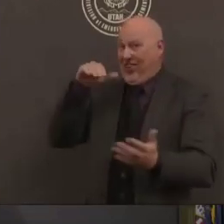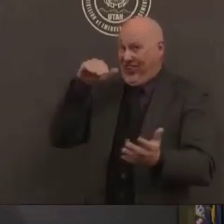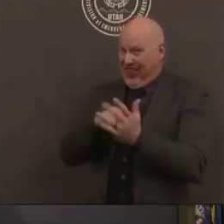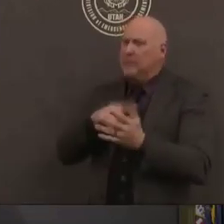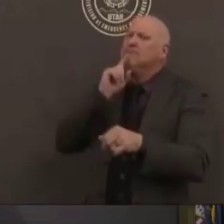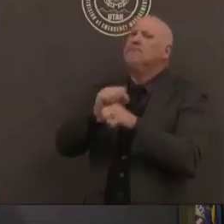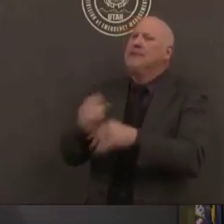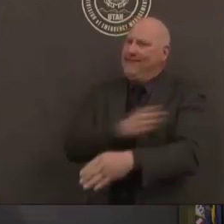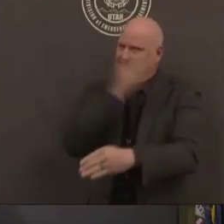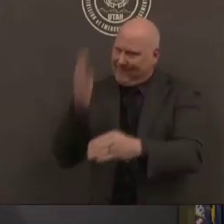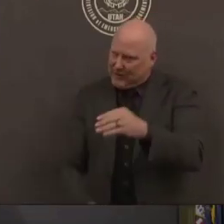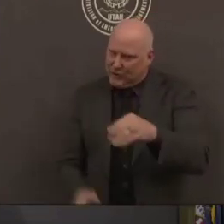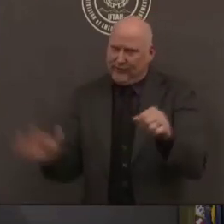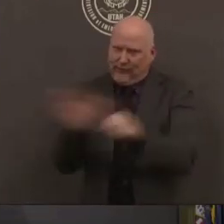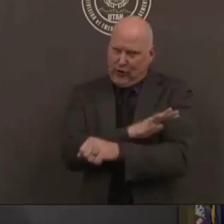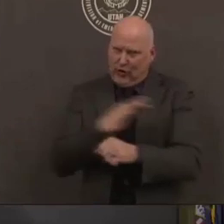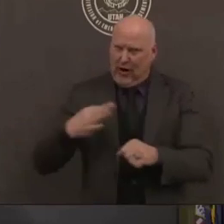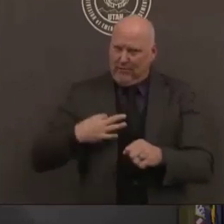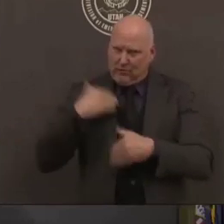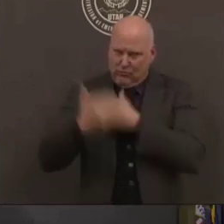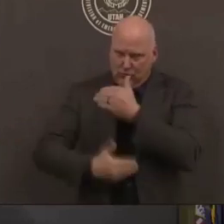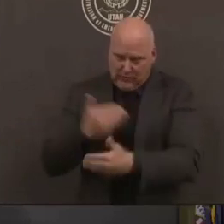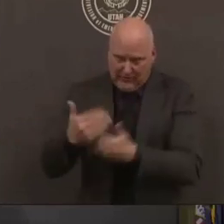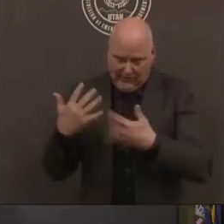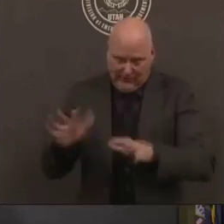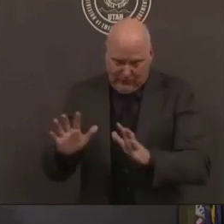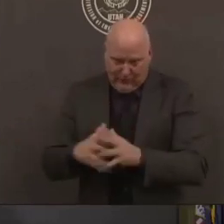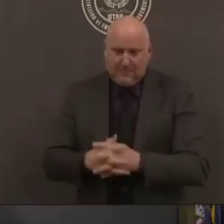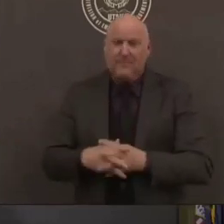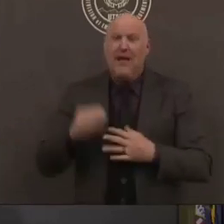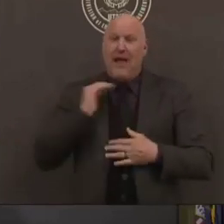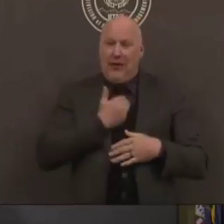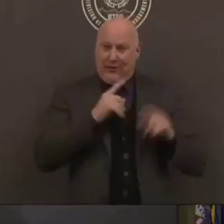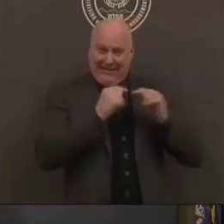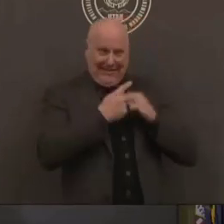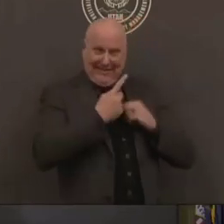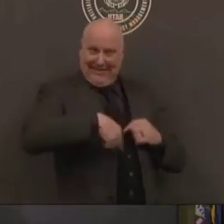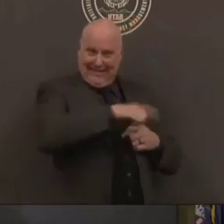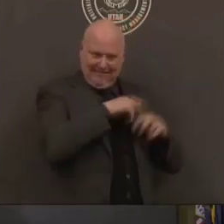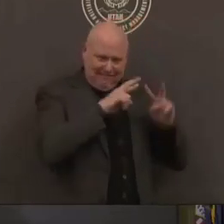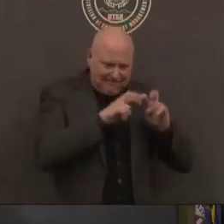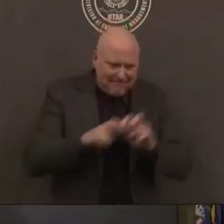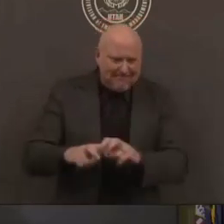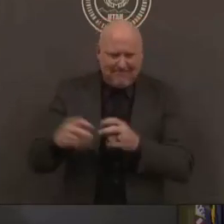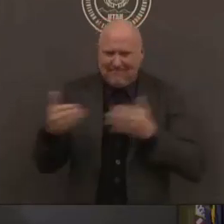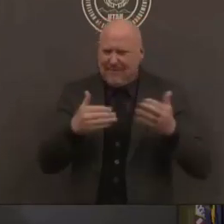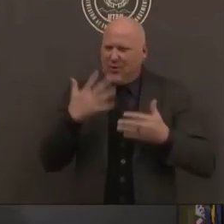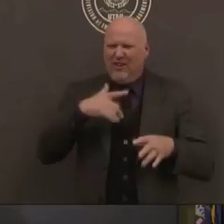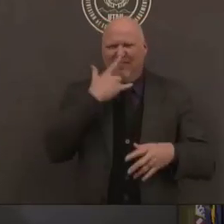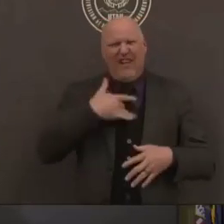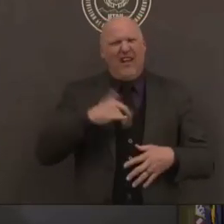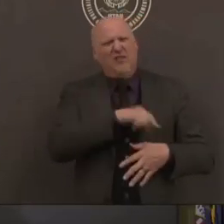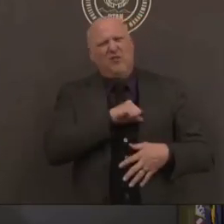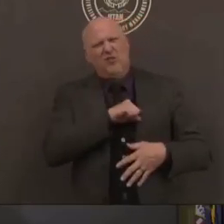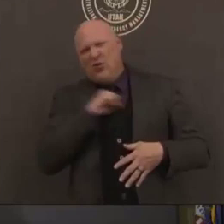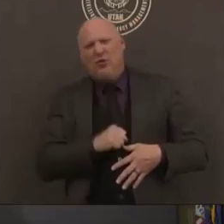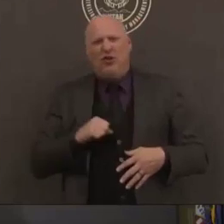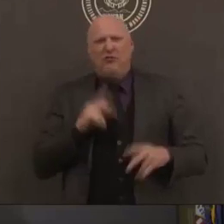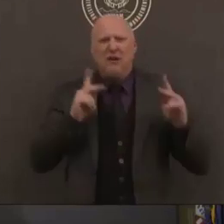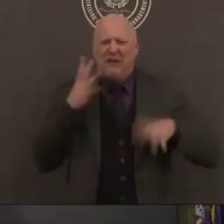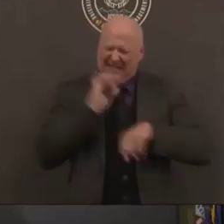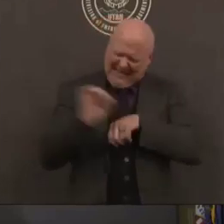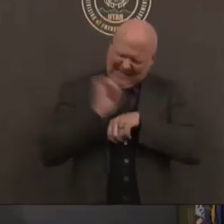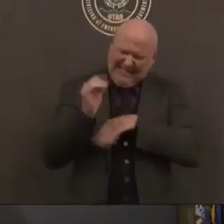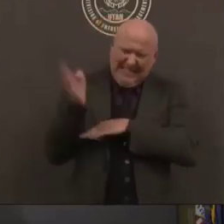round. Our team worked like true superheroes to evaluate those applications and awarded